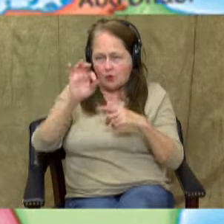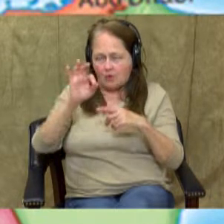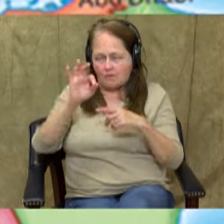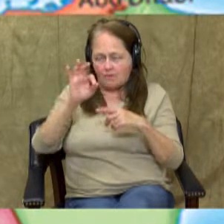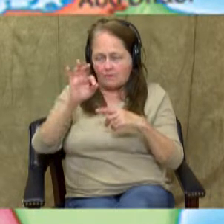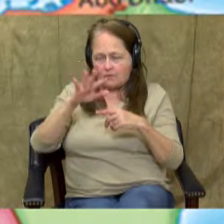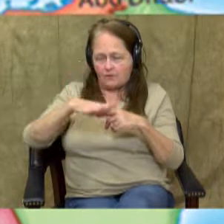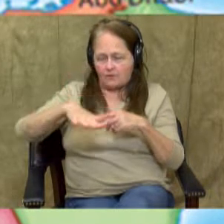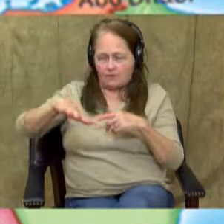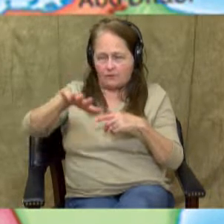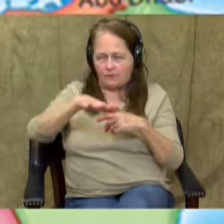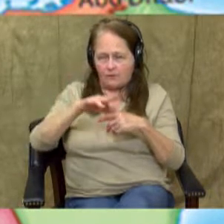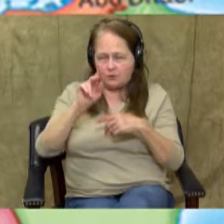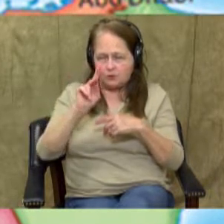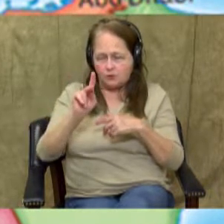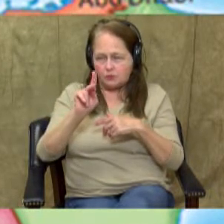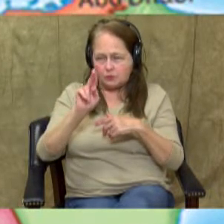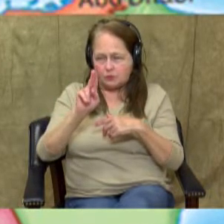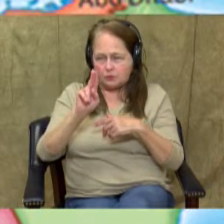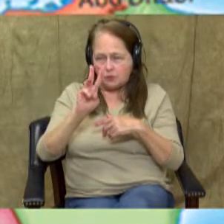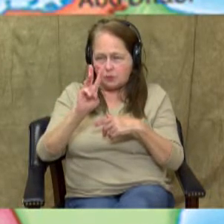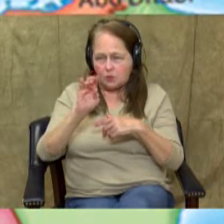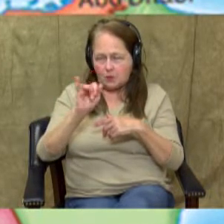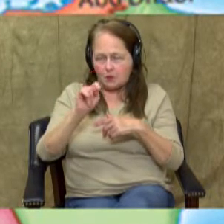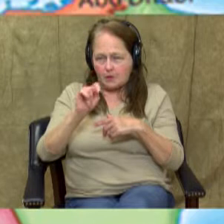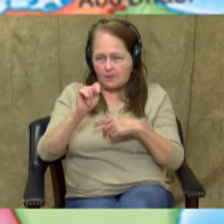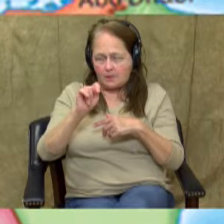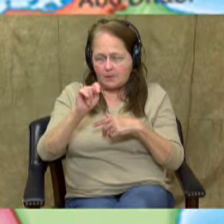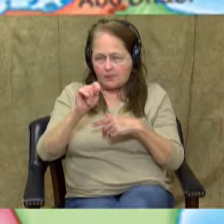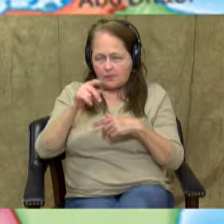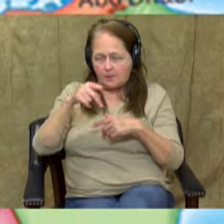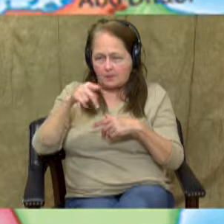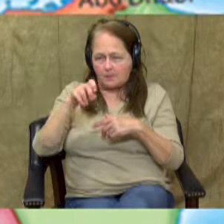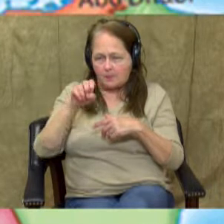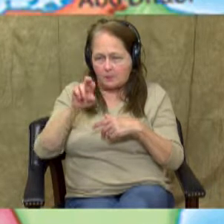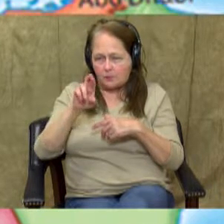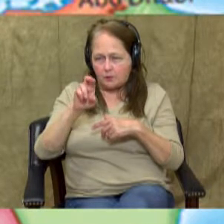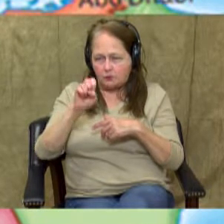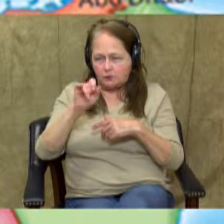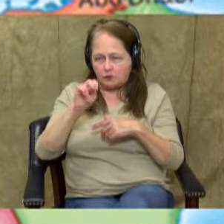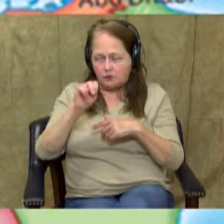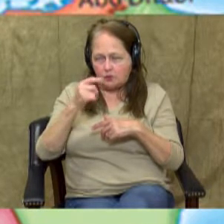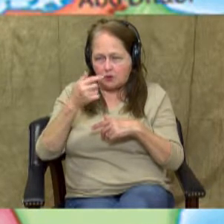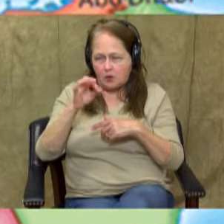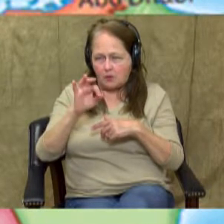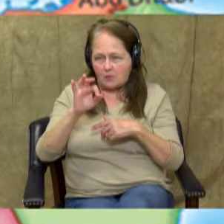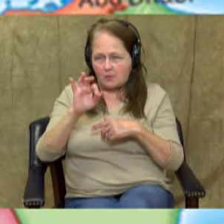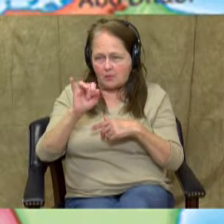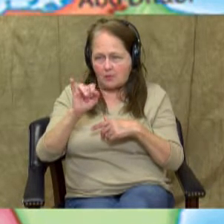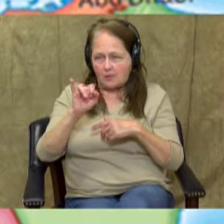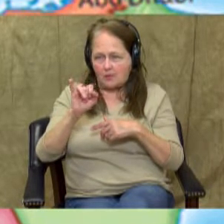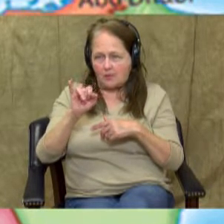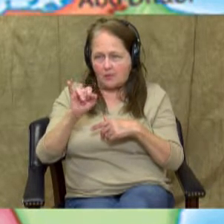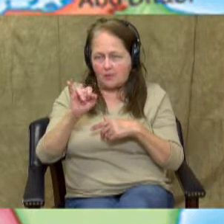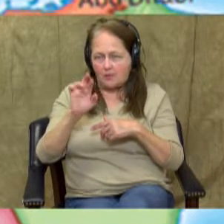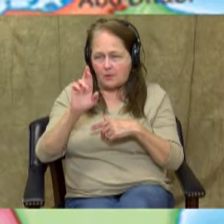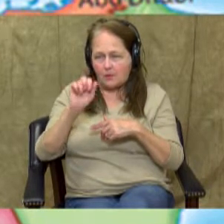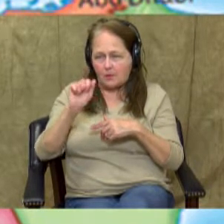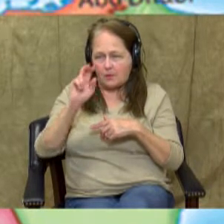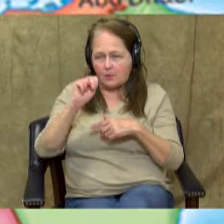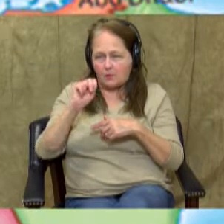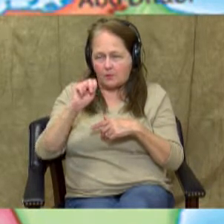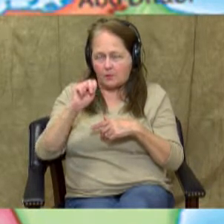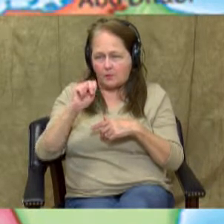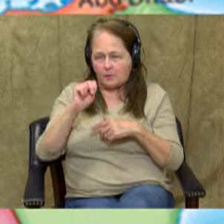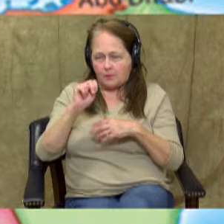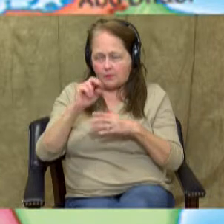small country of Kuwait. On the Persian Gulf, we have the smaller country of Bahrain. And then finally, the country